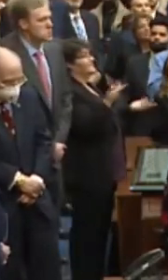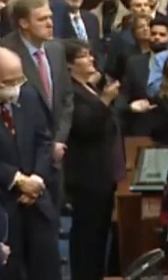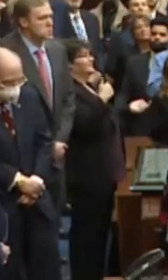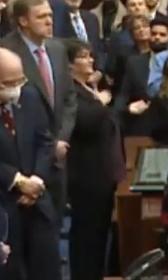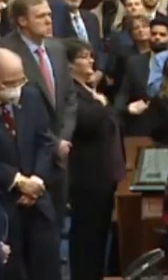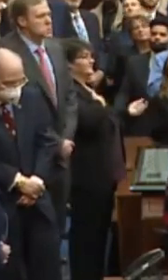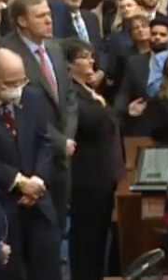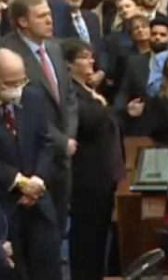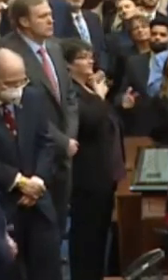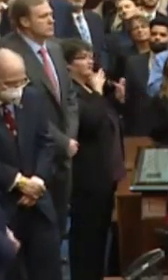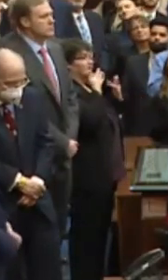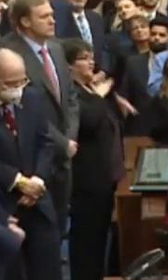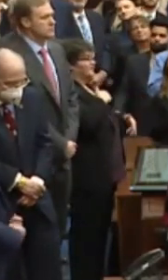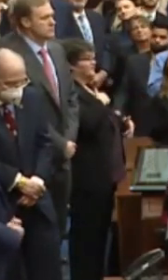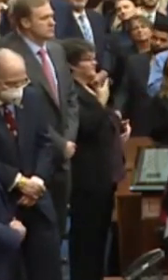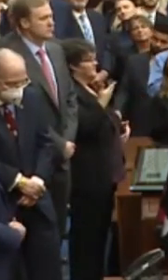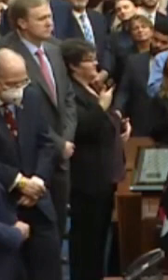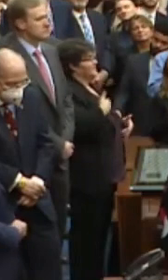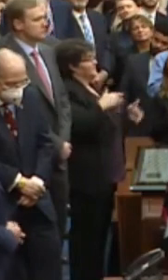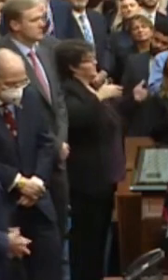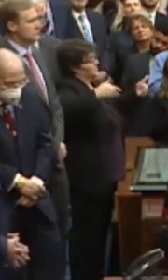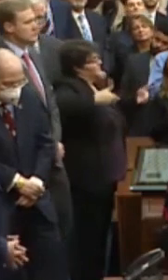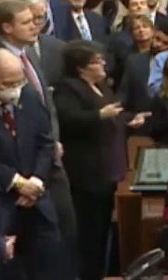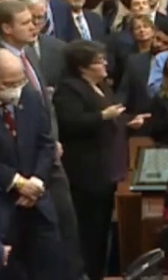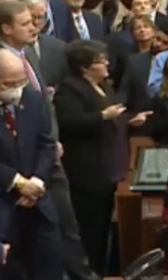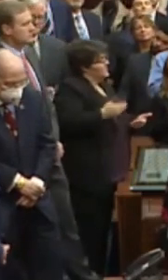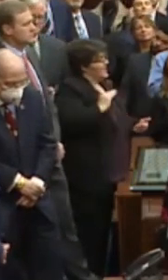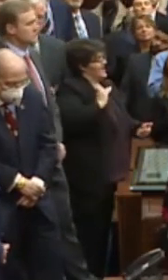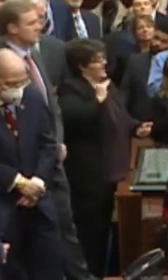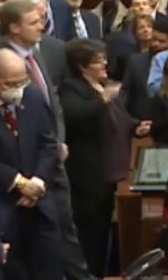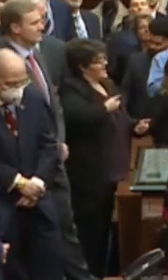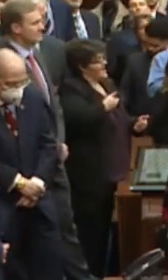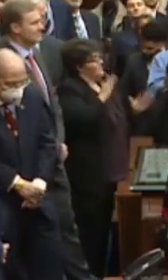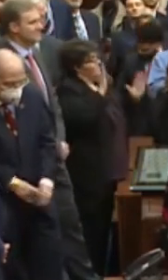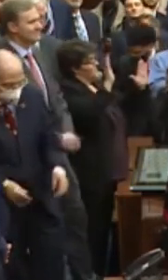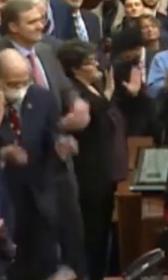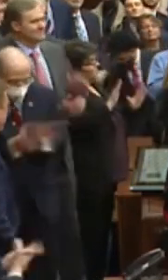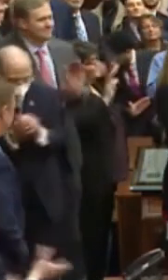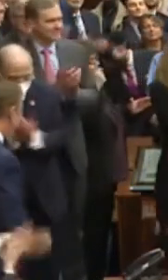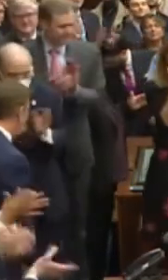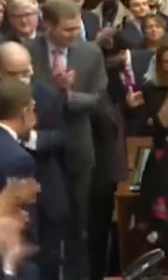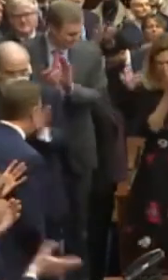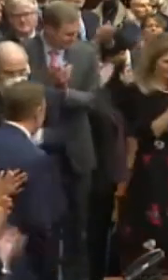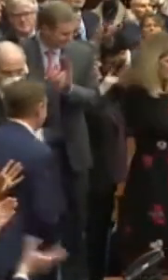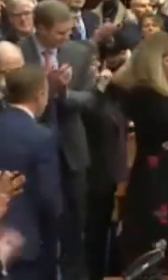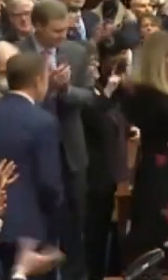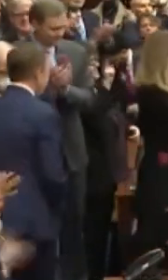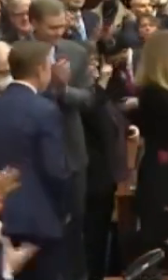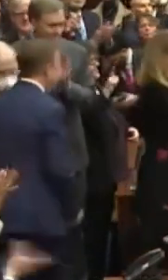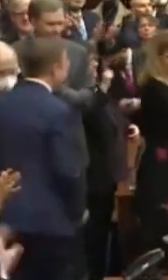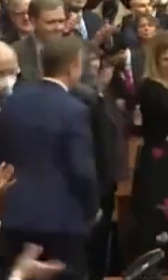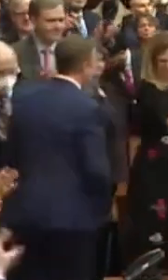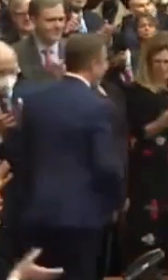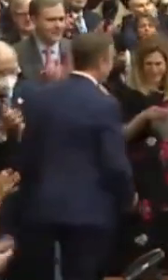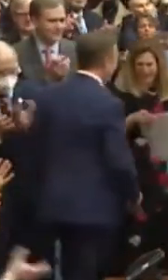to introduce to you our wonderful governor, Ned Lamont.